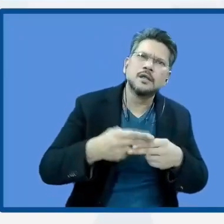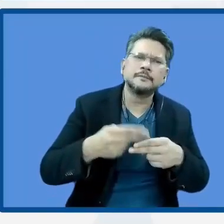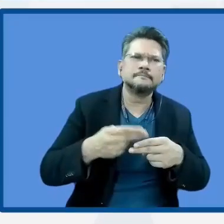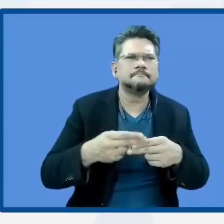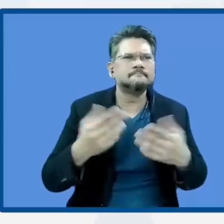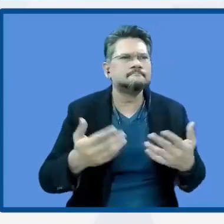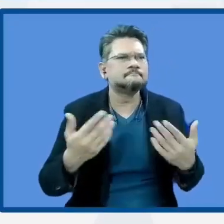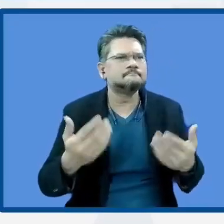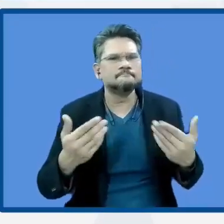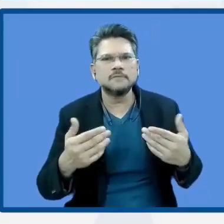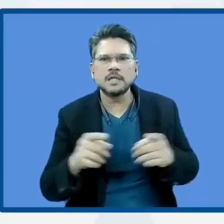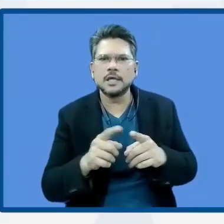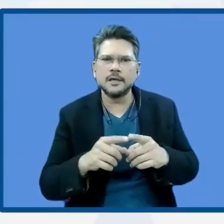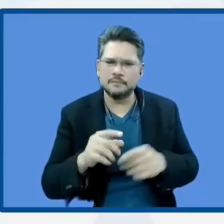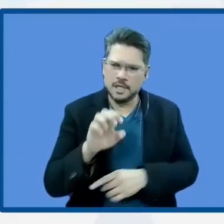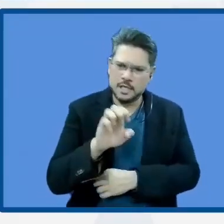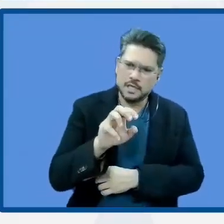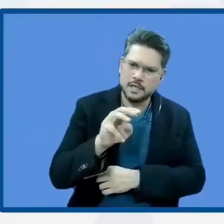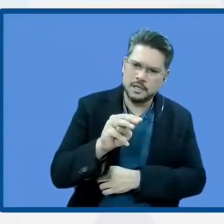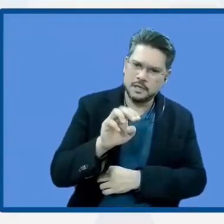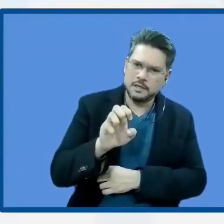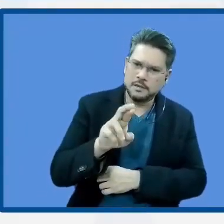emerging disaster.